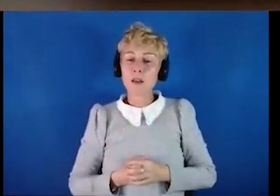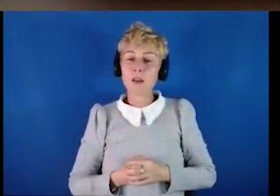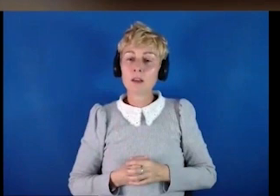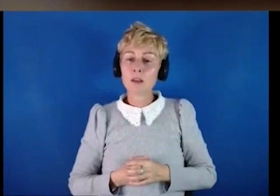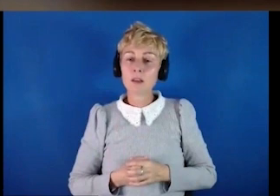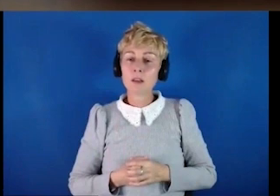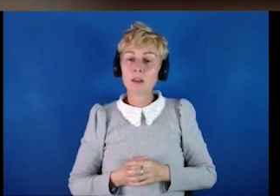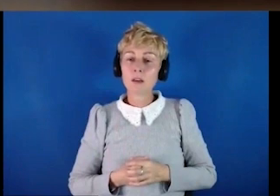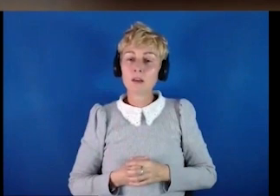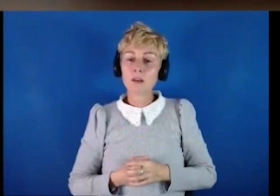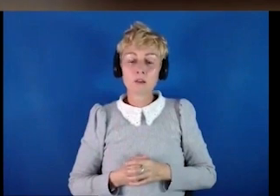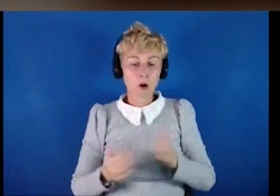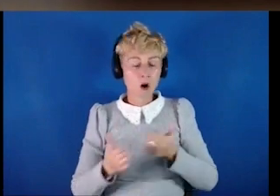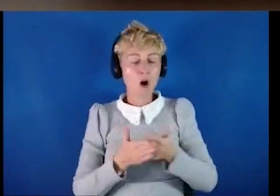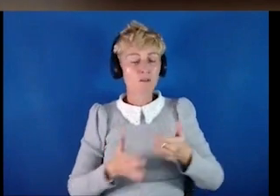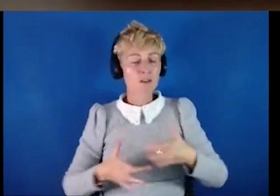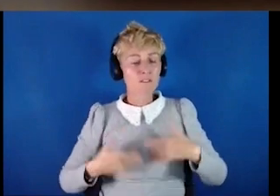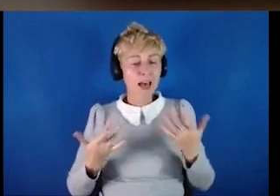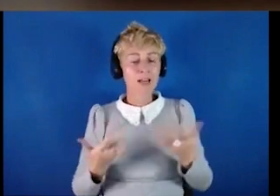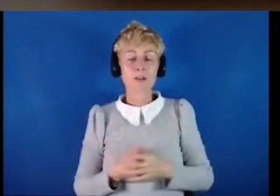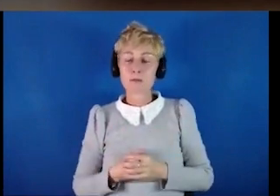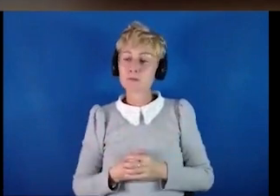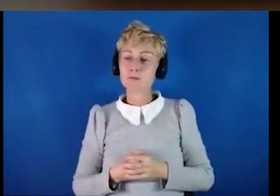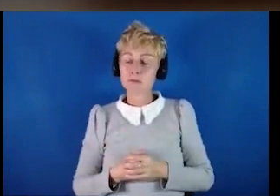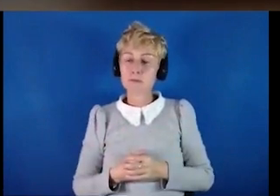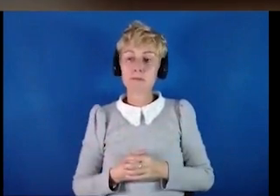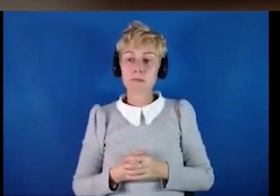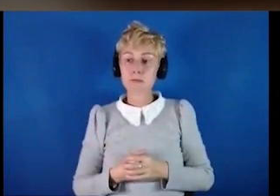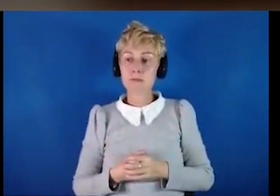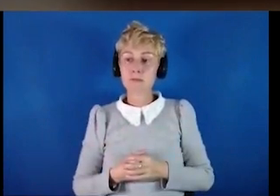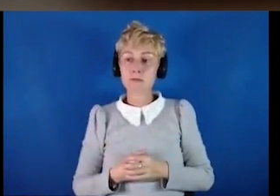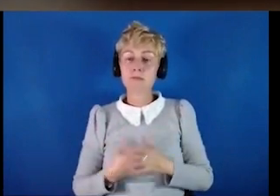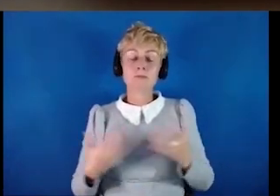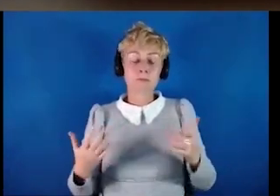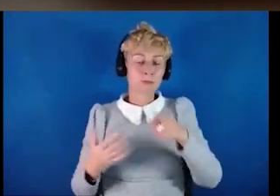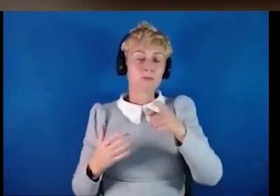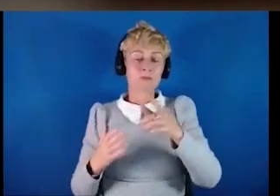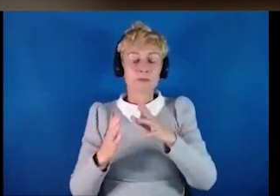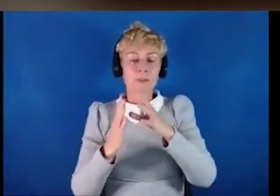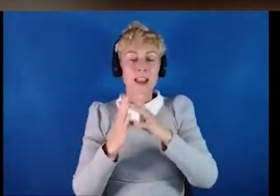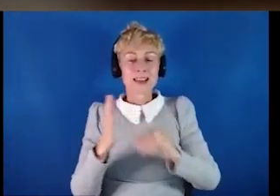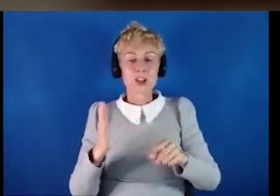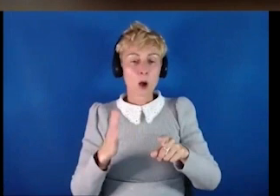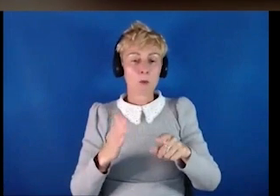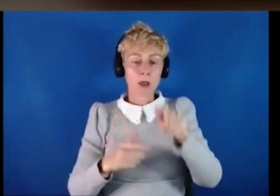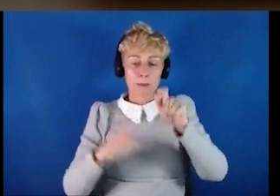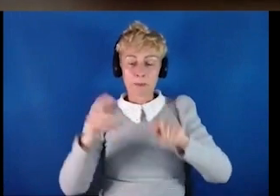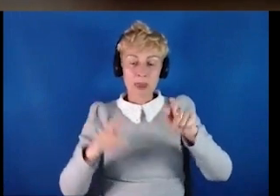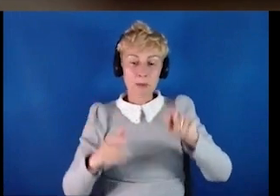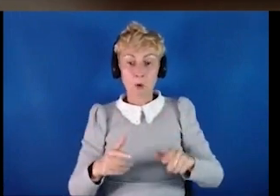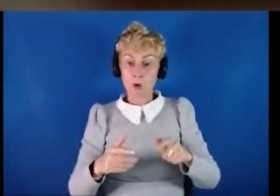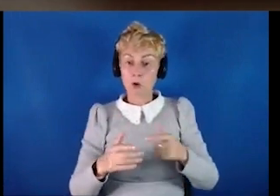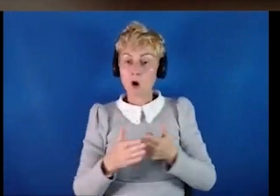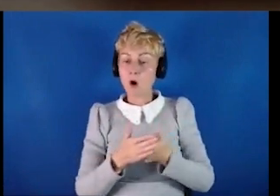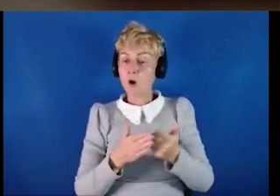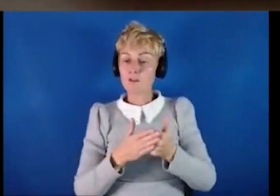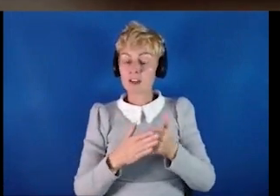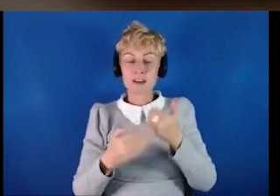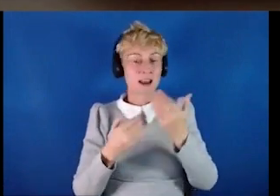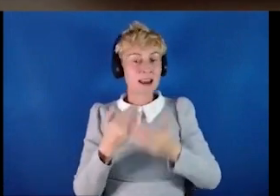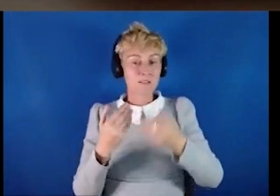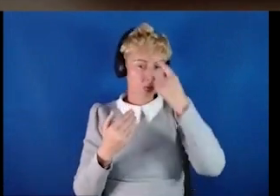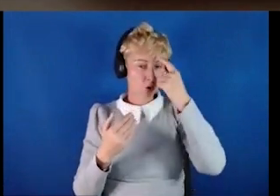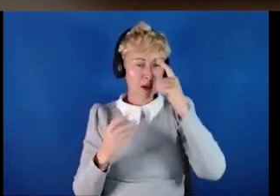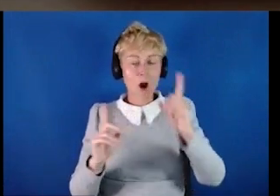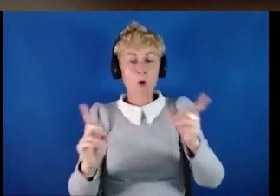They often felt that, they didn't think, for example, about what sort of information they'd be